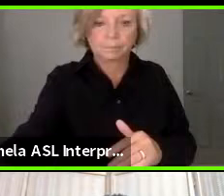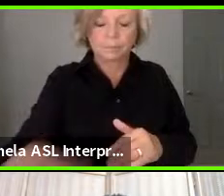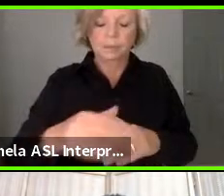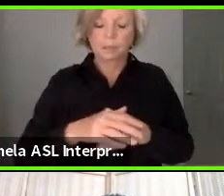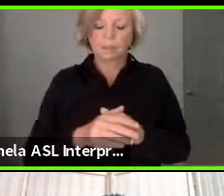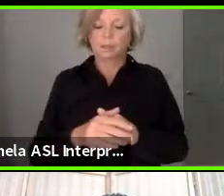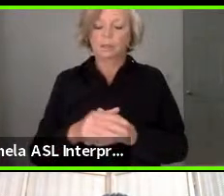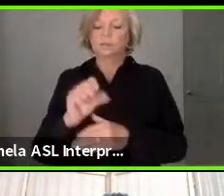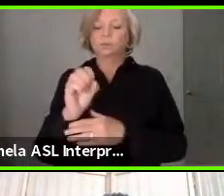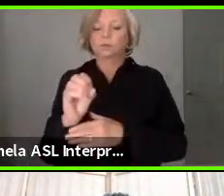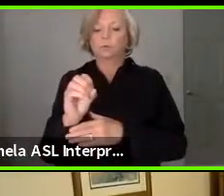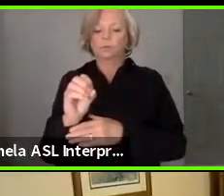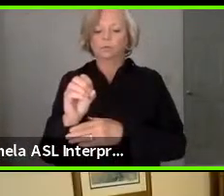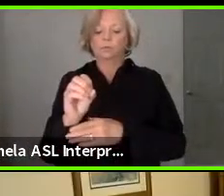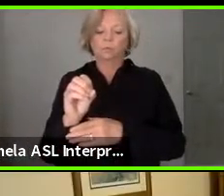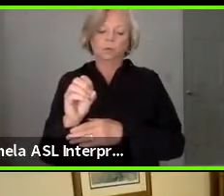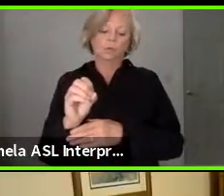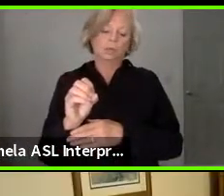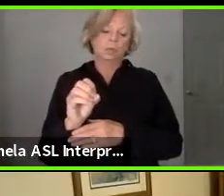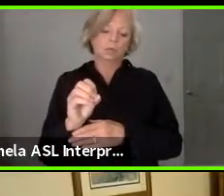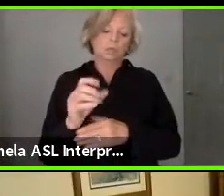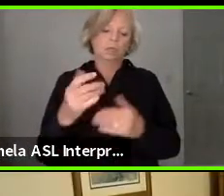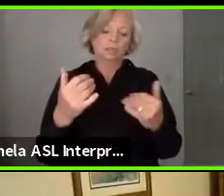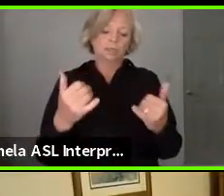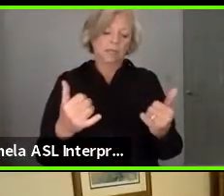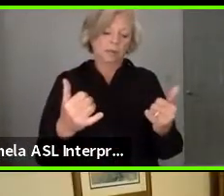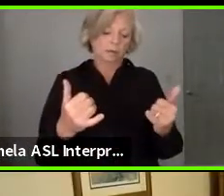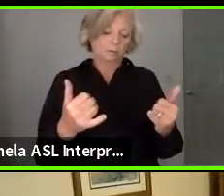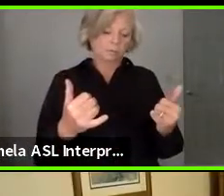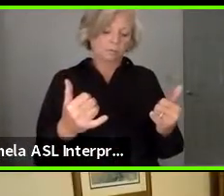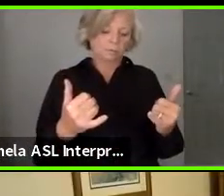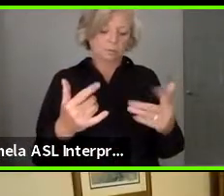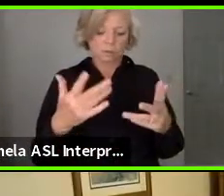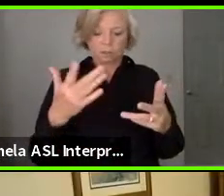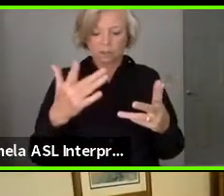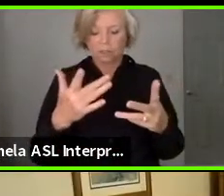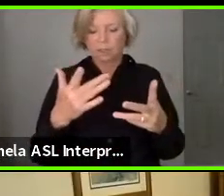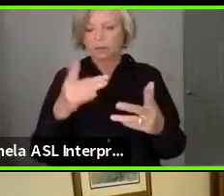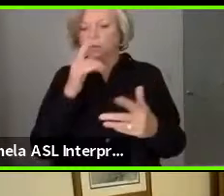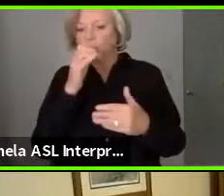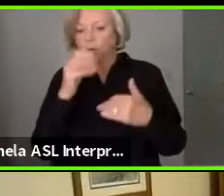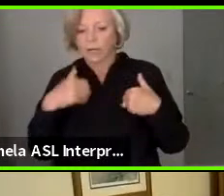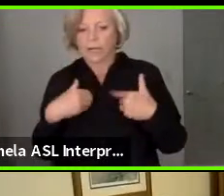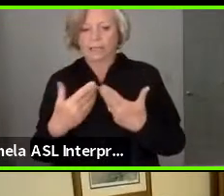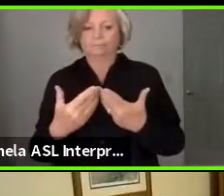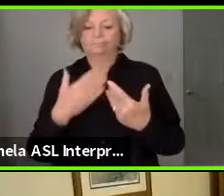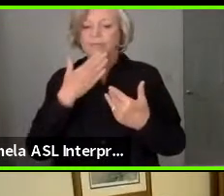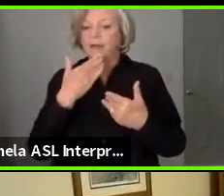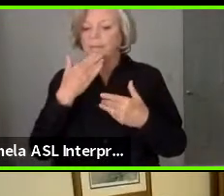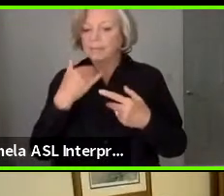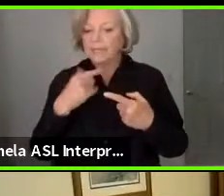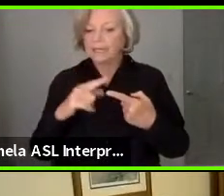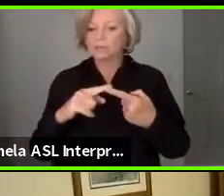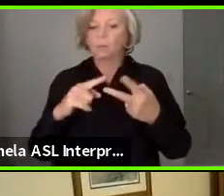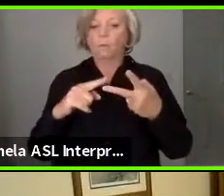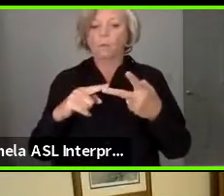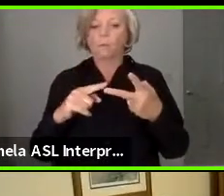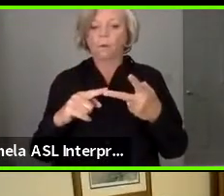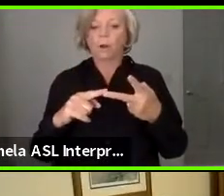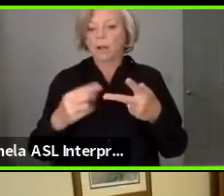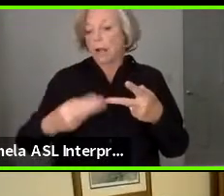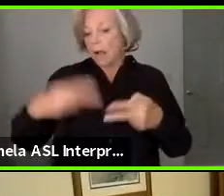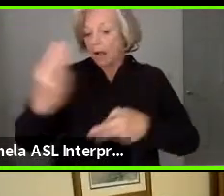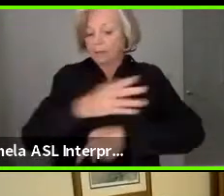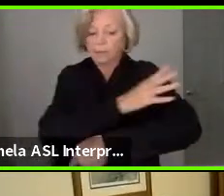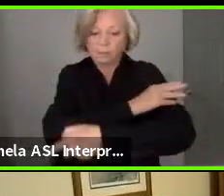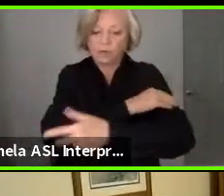And so understanding and putting it into mainstream, the same as if somebody was diagnosed with diabetes, if someone was diagnosed with high blood pressure or